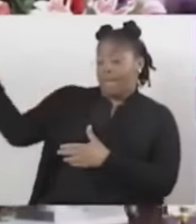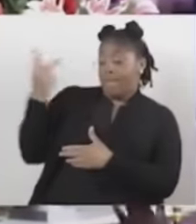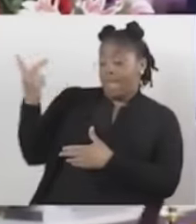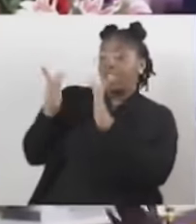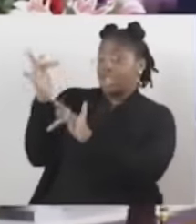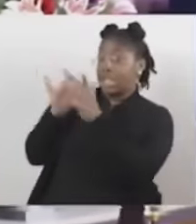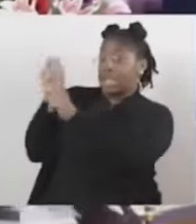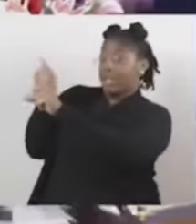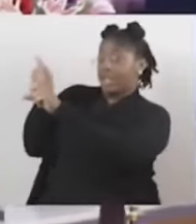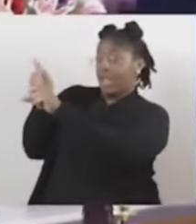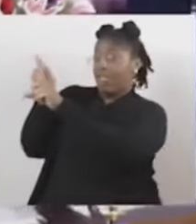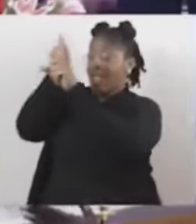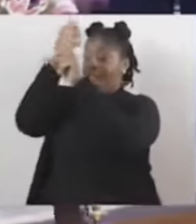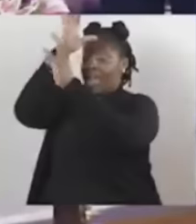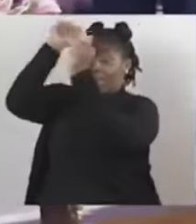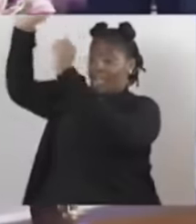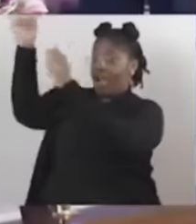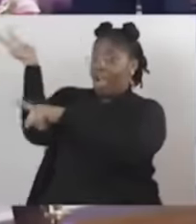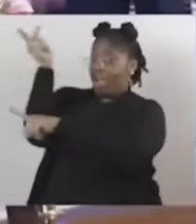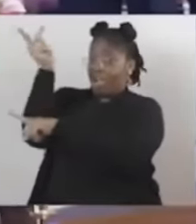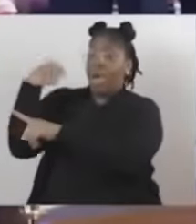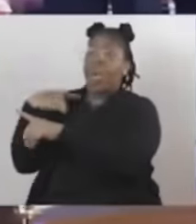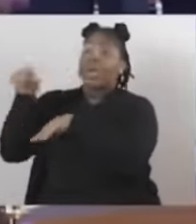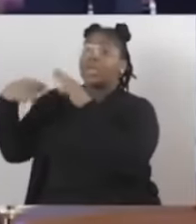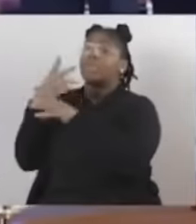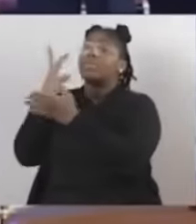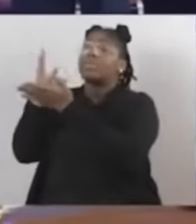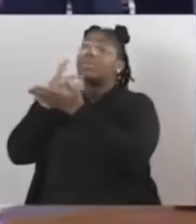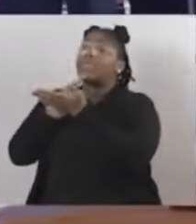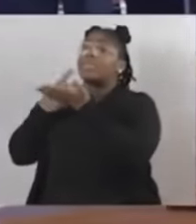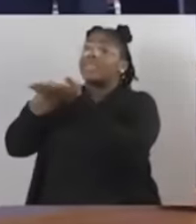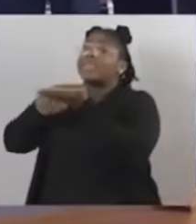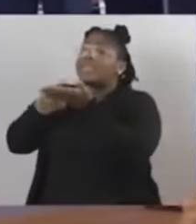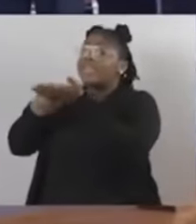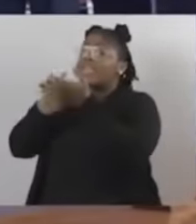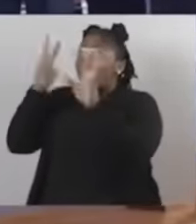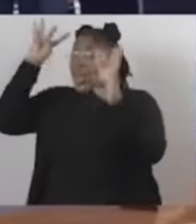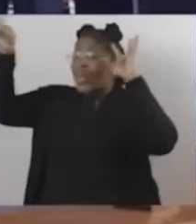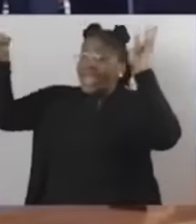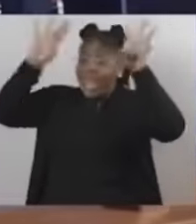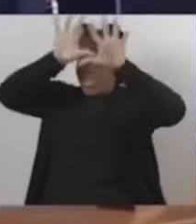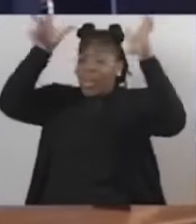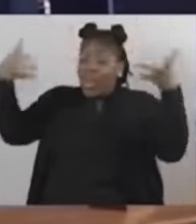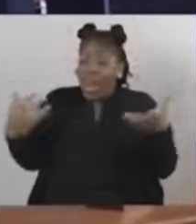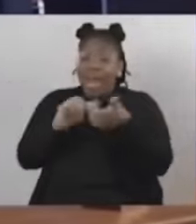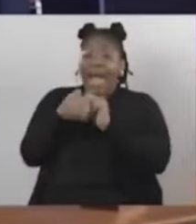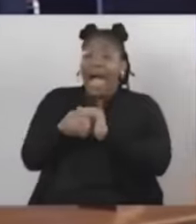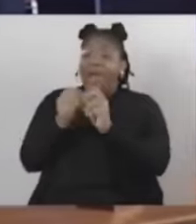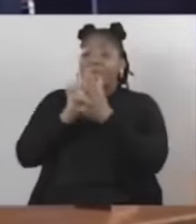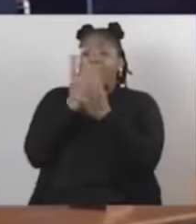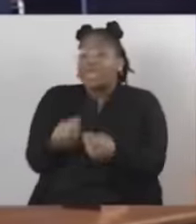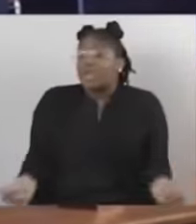how hot the sun should be, what section of creation needs rain. We were trying to figure out, how do we solve these problems